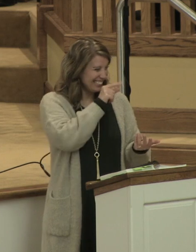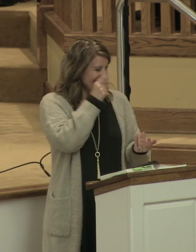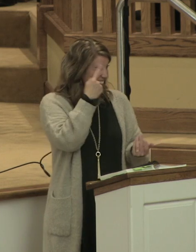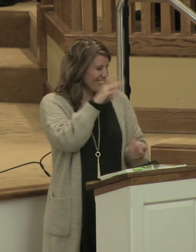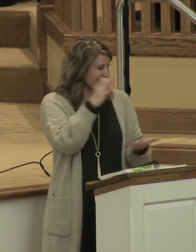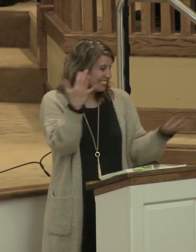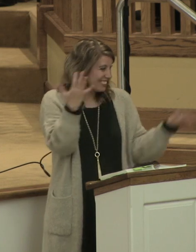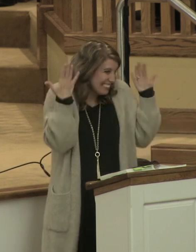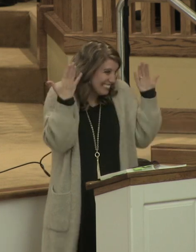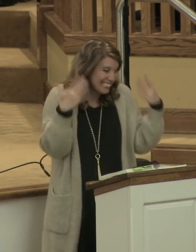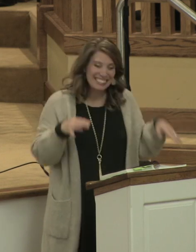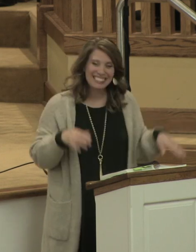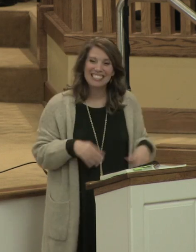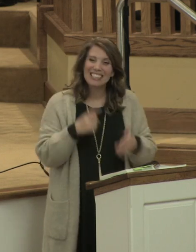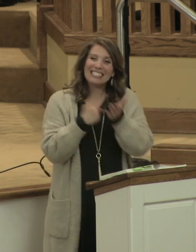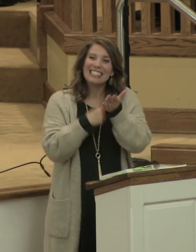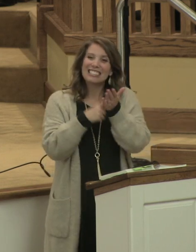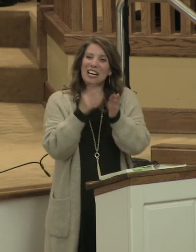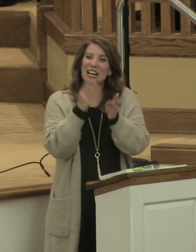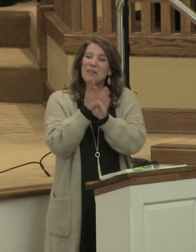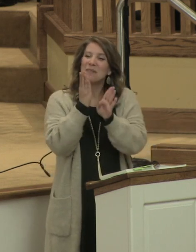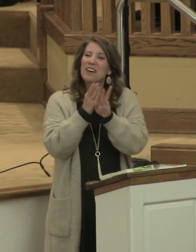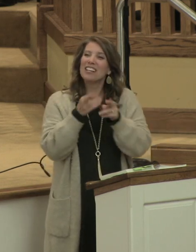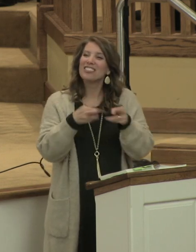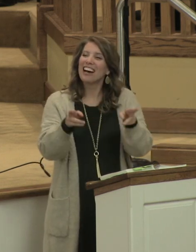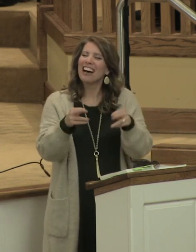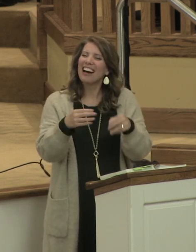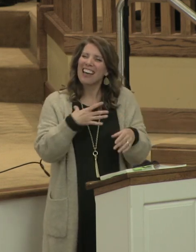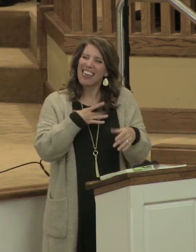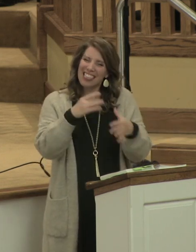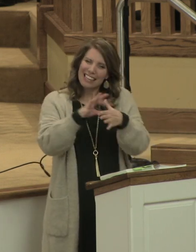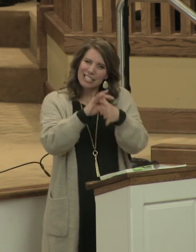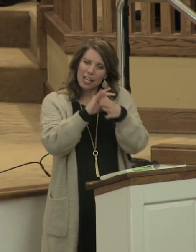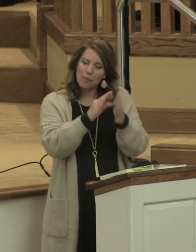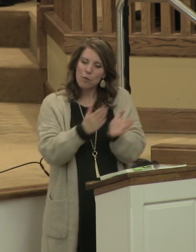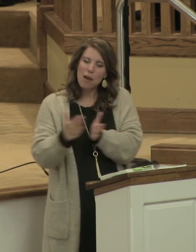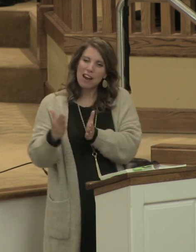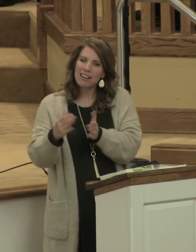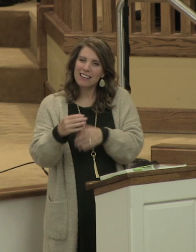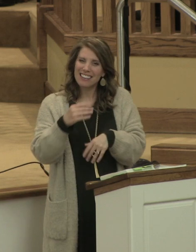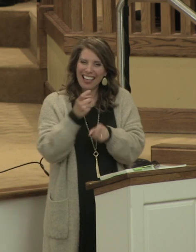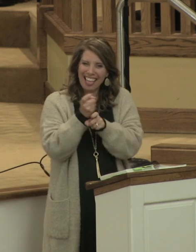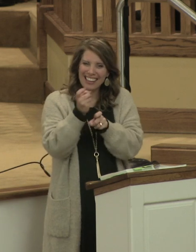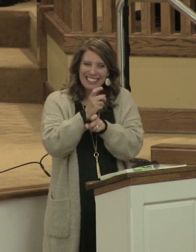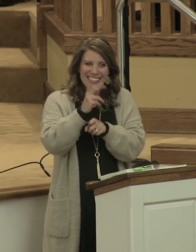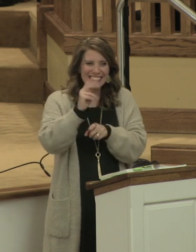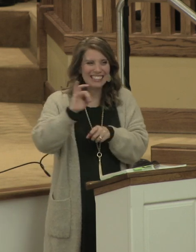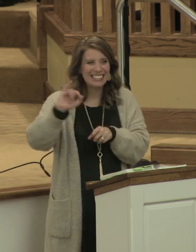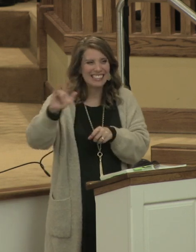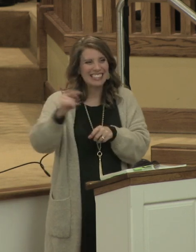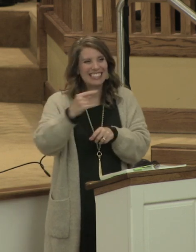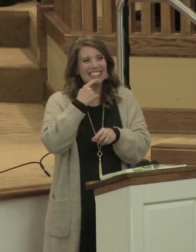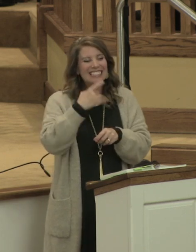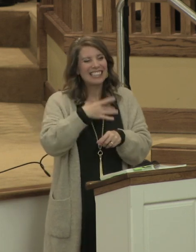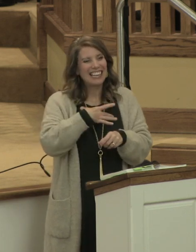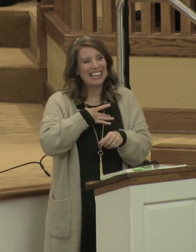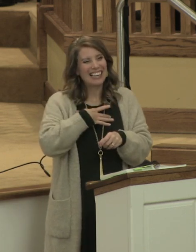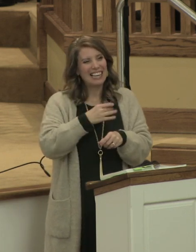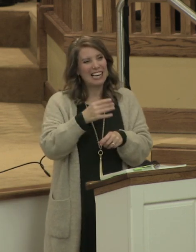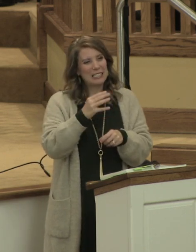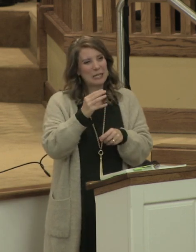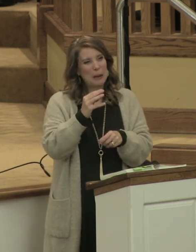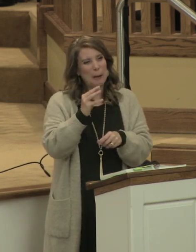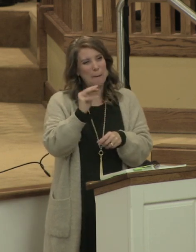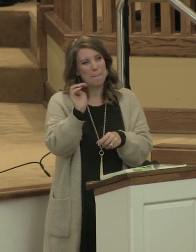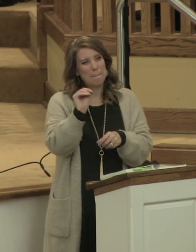We were discussing on the bus route this morning on our way out how we like our steaks prepared, and I was teasing Neil because he was telling me he likes his, like, medium rare,